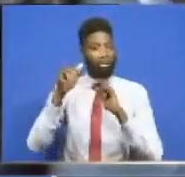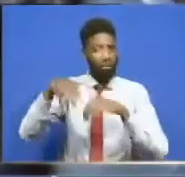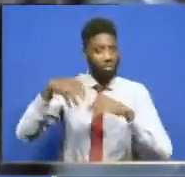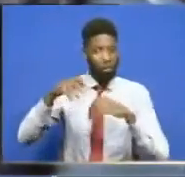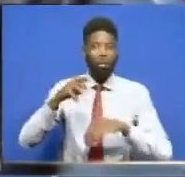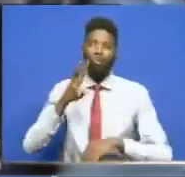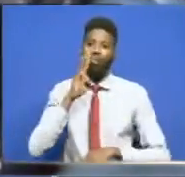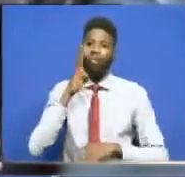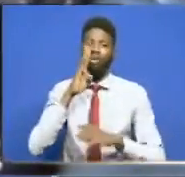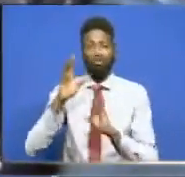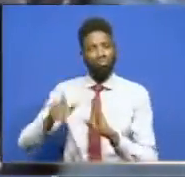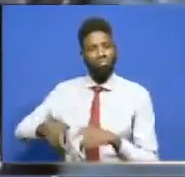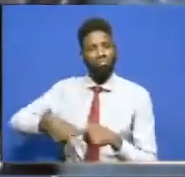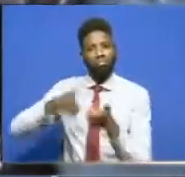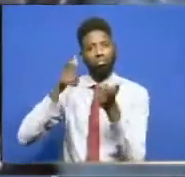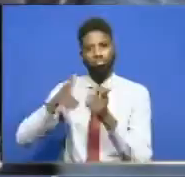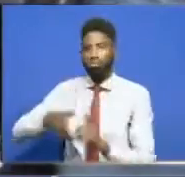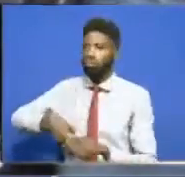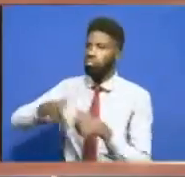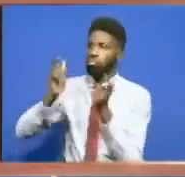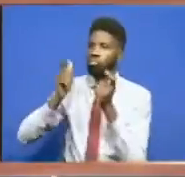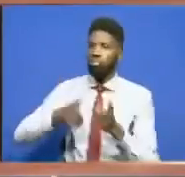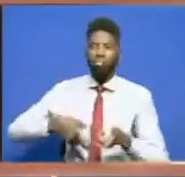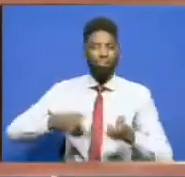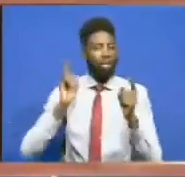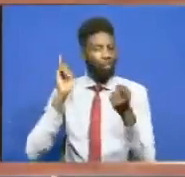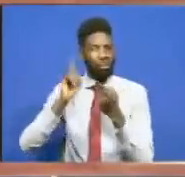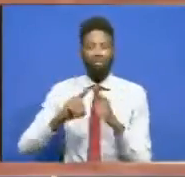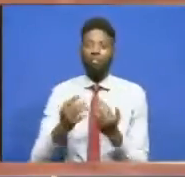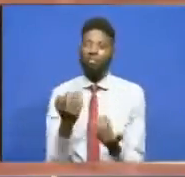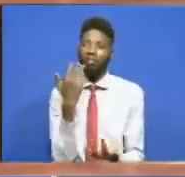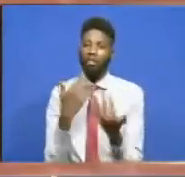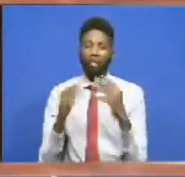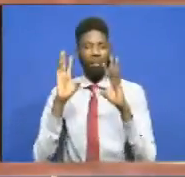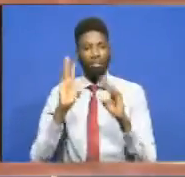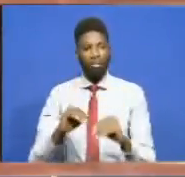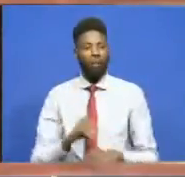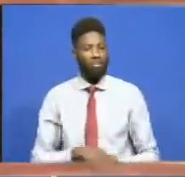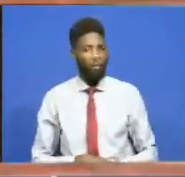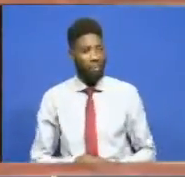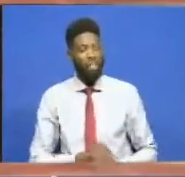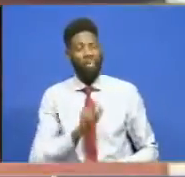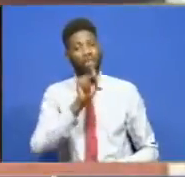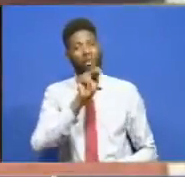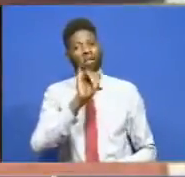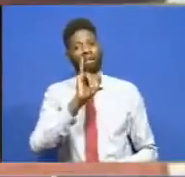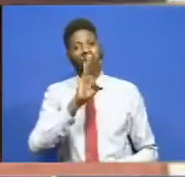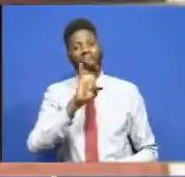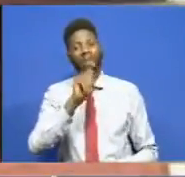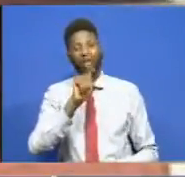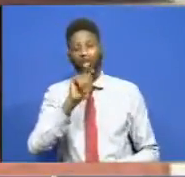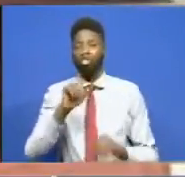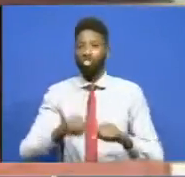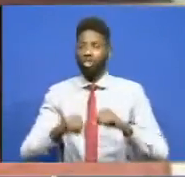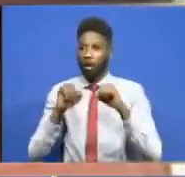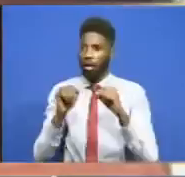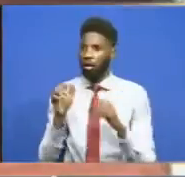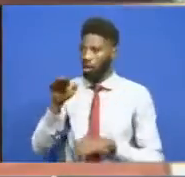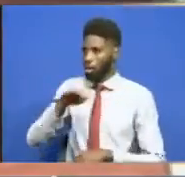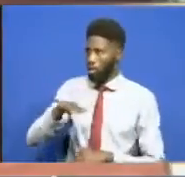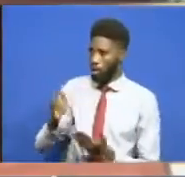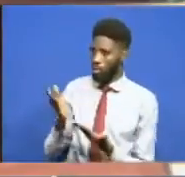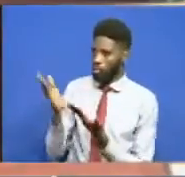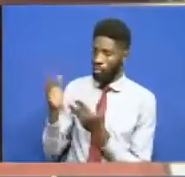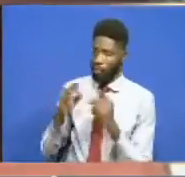maji mpaka tukasema moto. Josiah Kibet, chairman Sigowe Trading Center, decried rising cases of